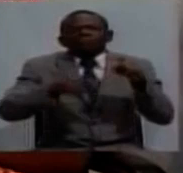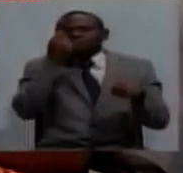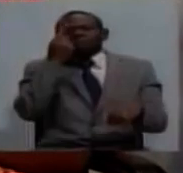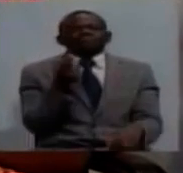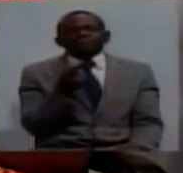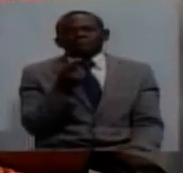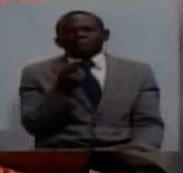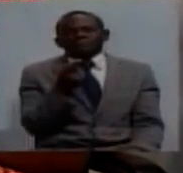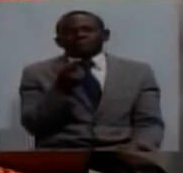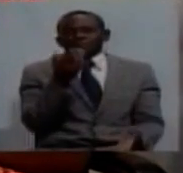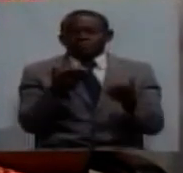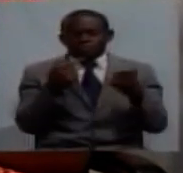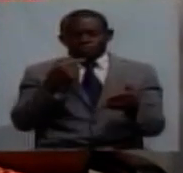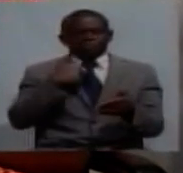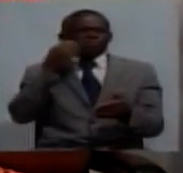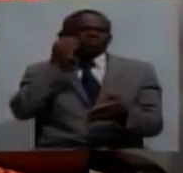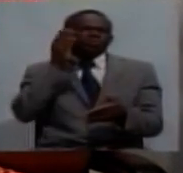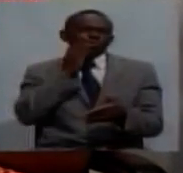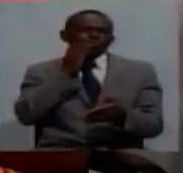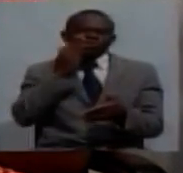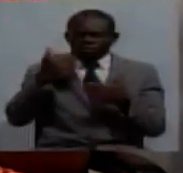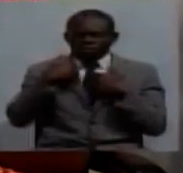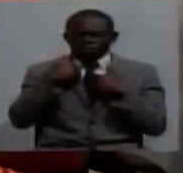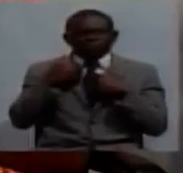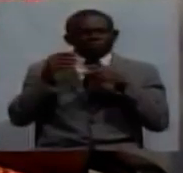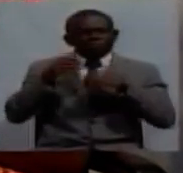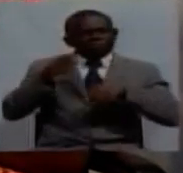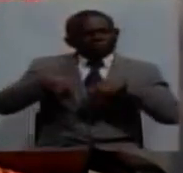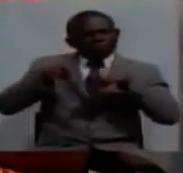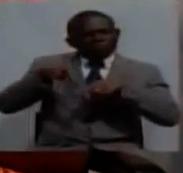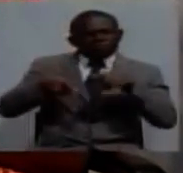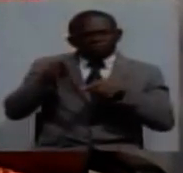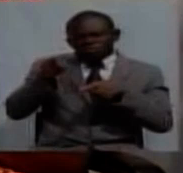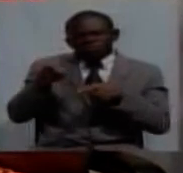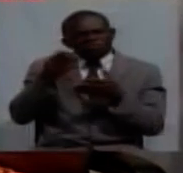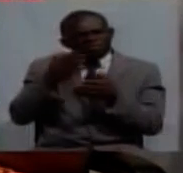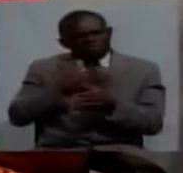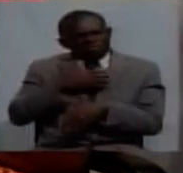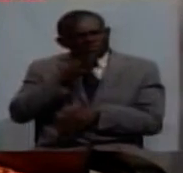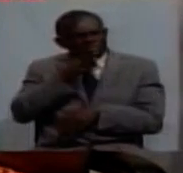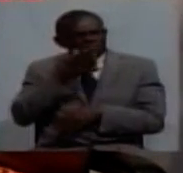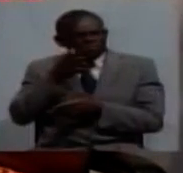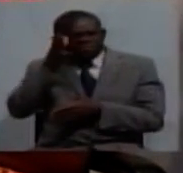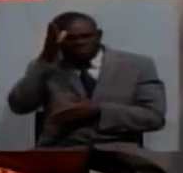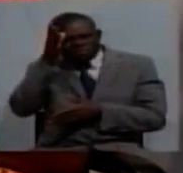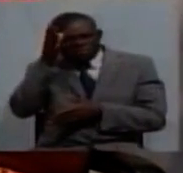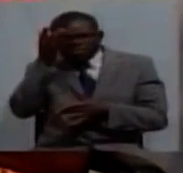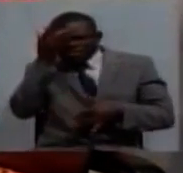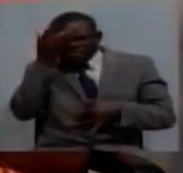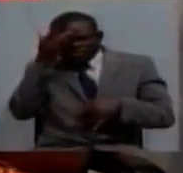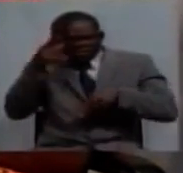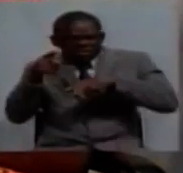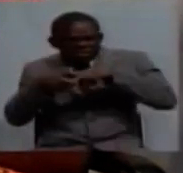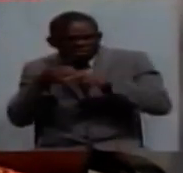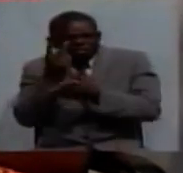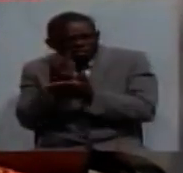looking after an HIV AIDS a patient who may be a parent, and because I've not been educated in terms of